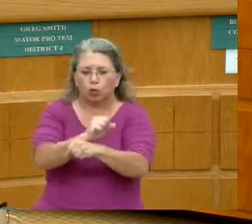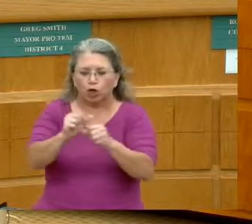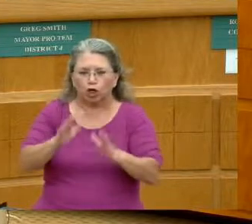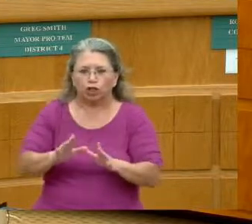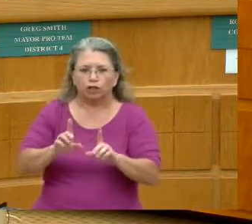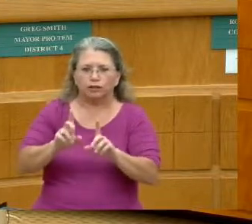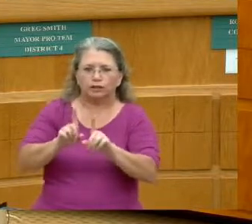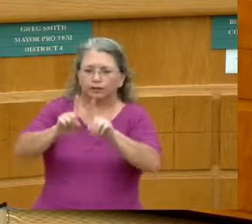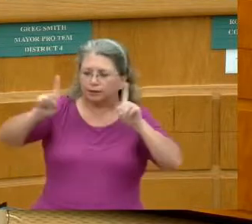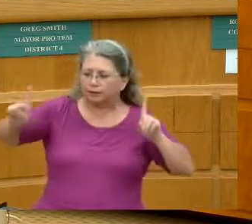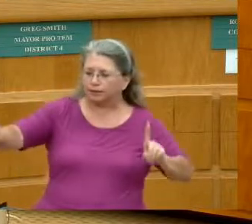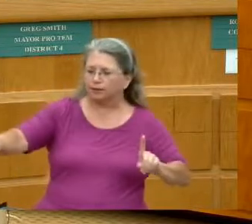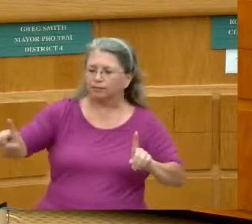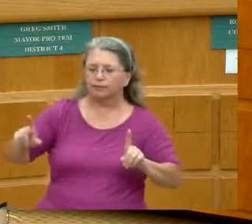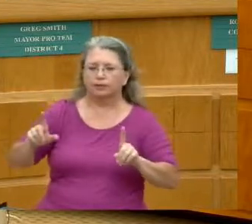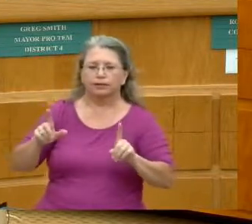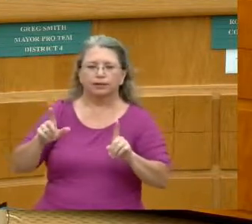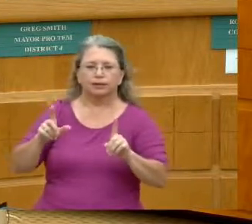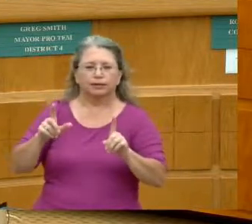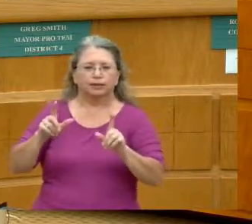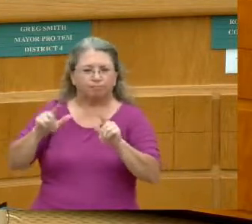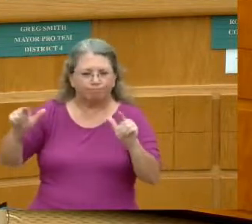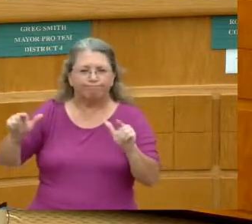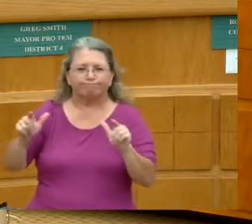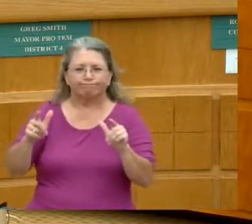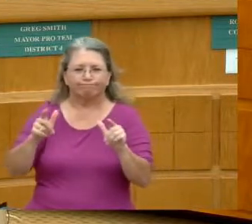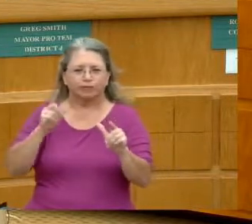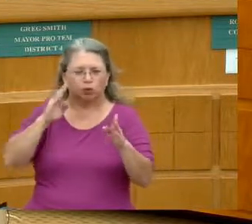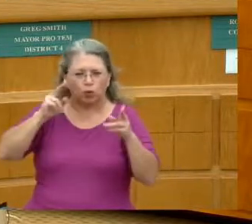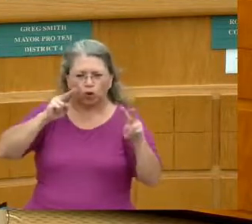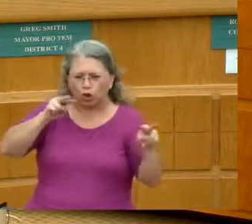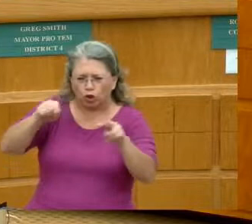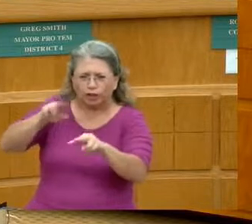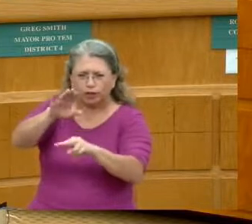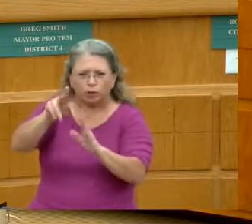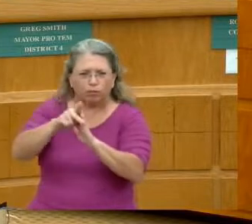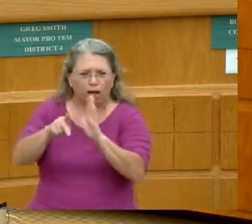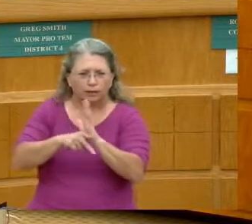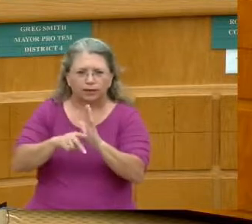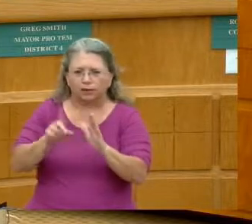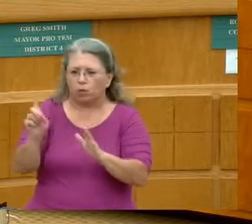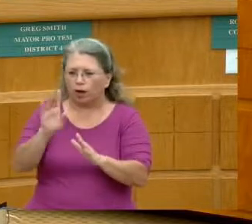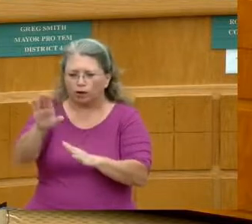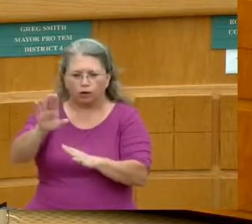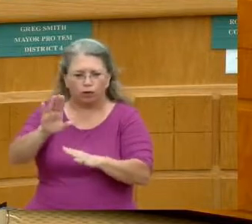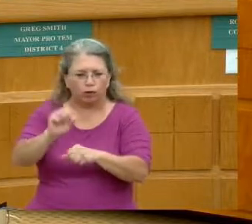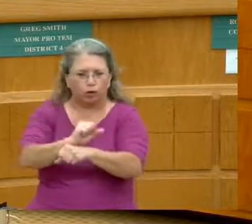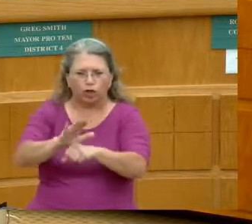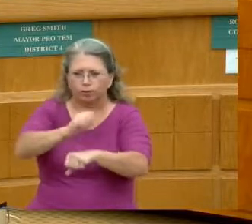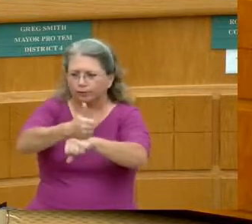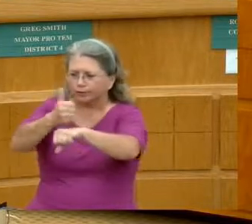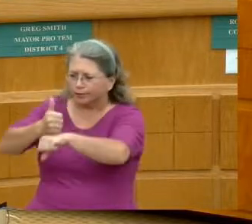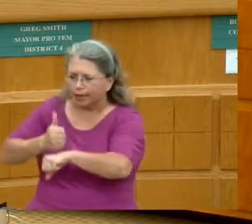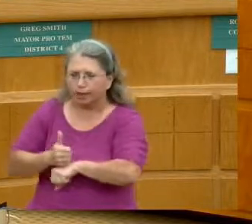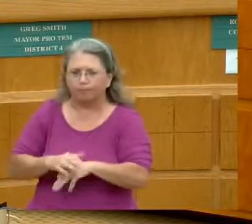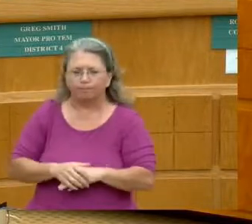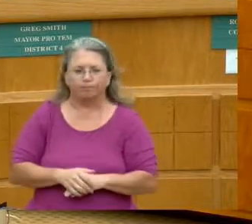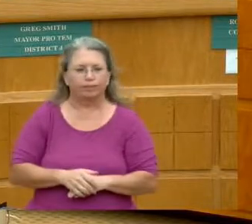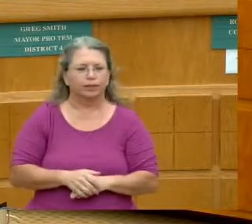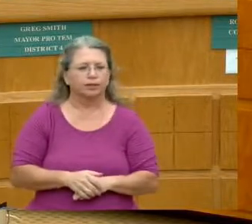does. For everybody else, it's important to realize that we have control over